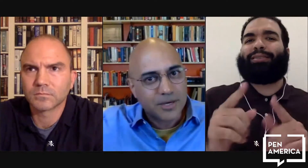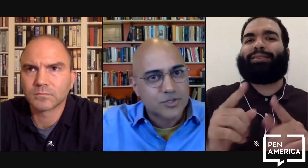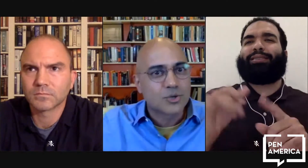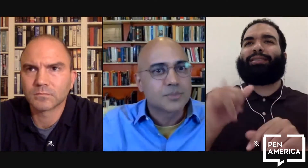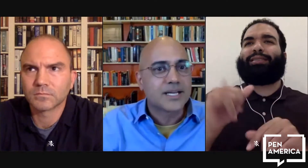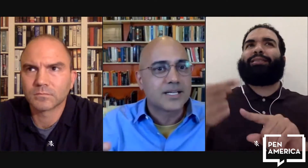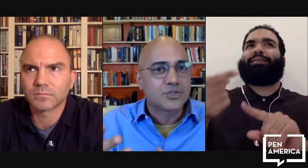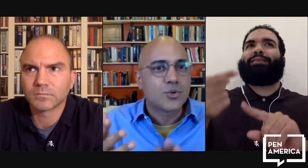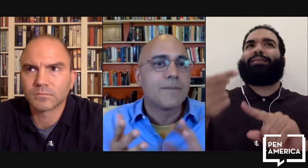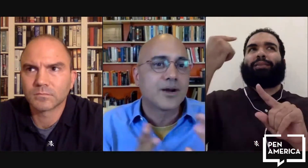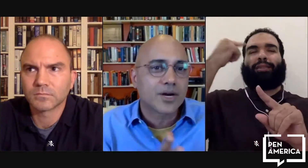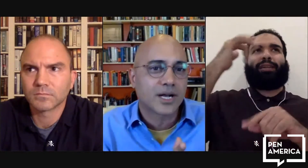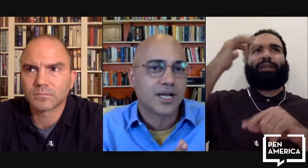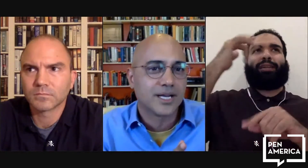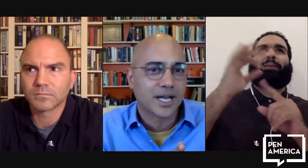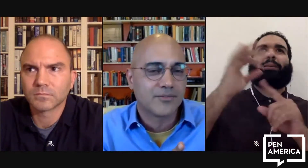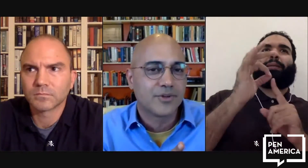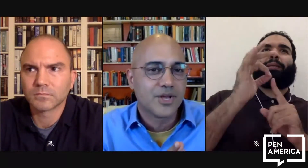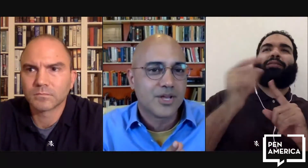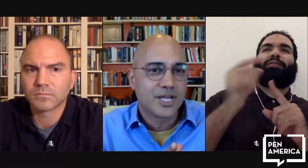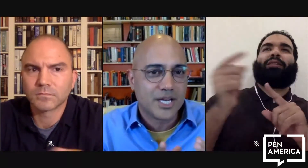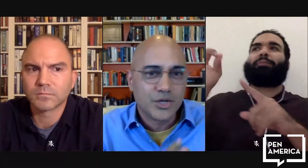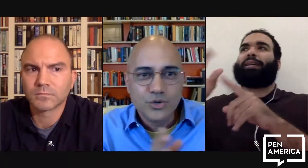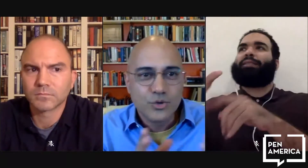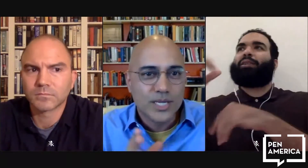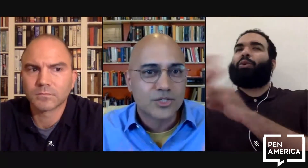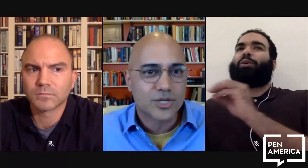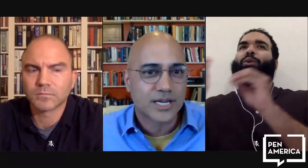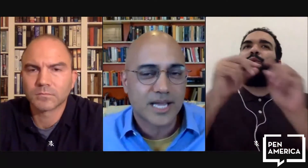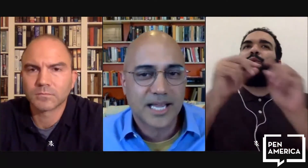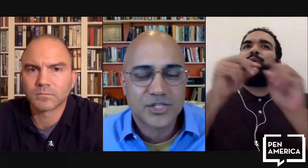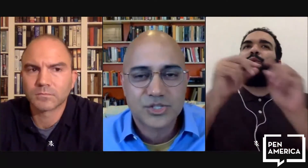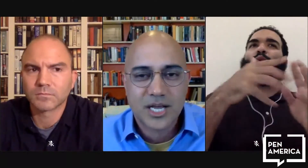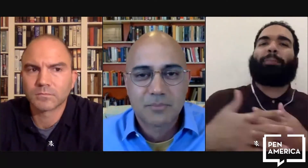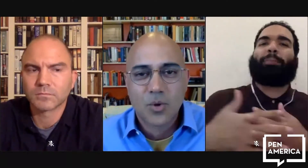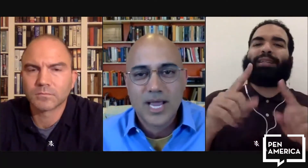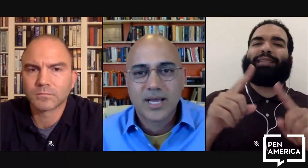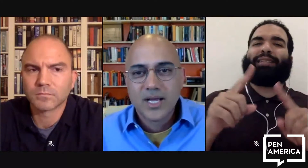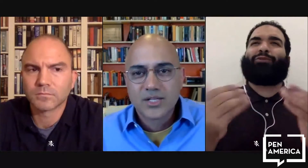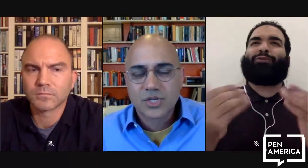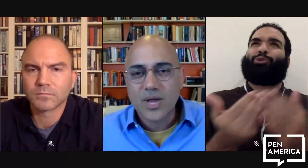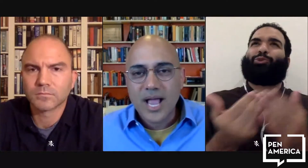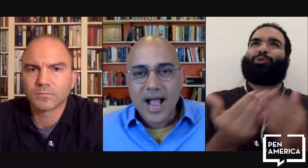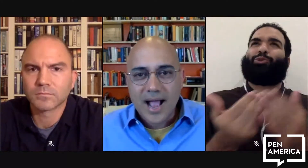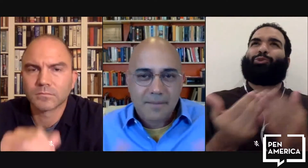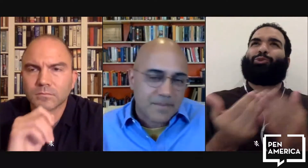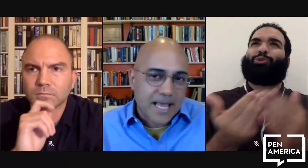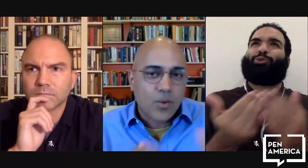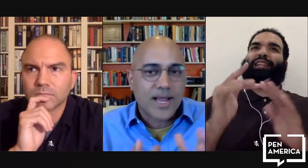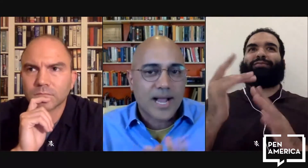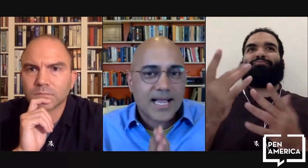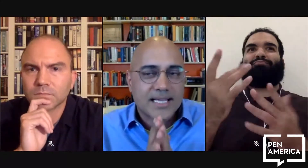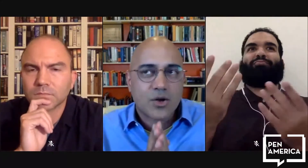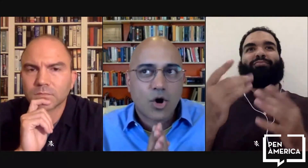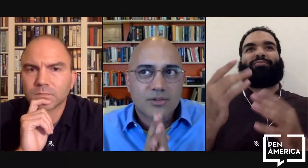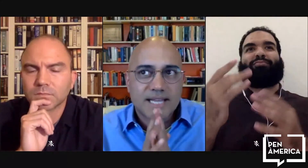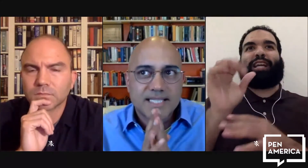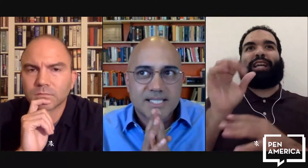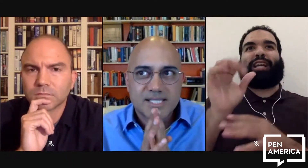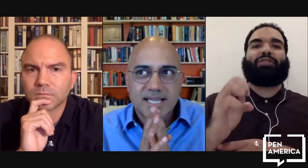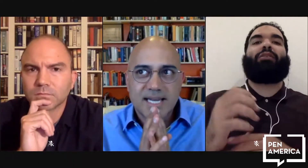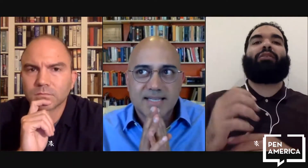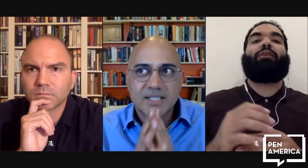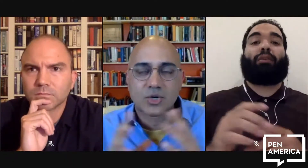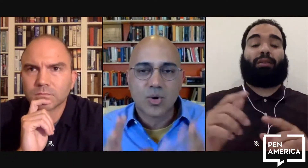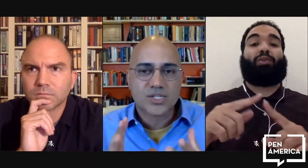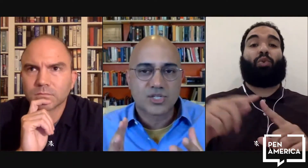and her parents' homeland to America in a new internet age type way. So anyway, all of that to